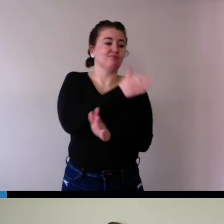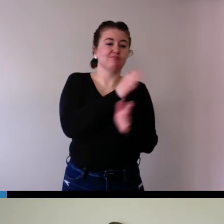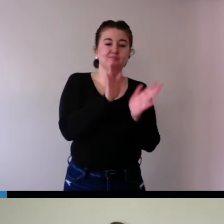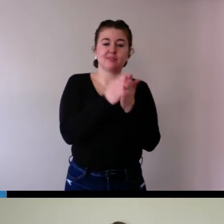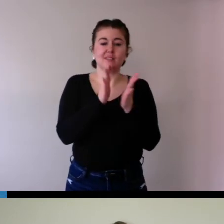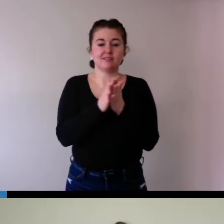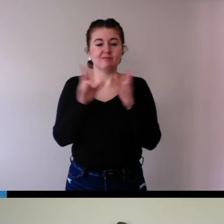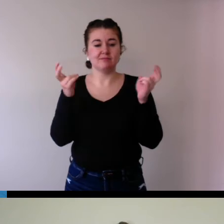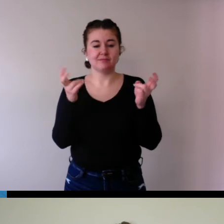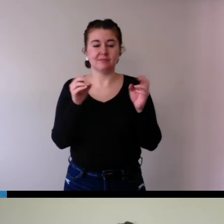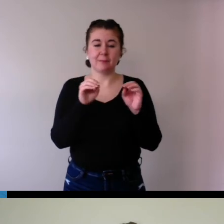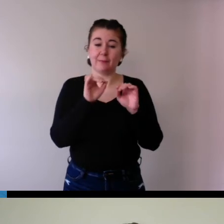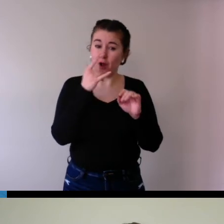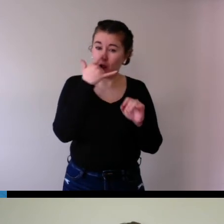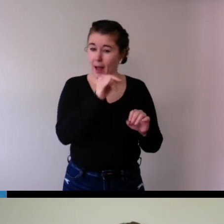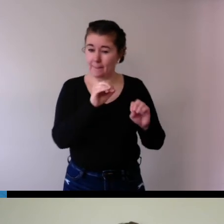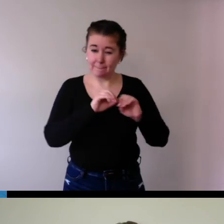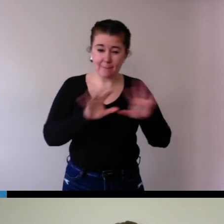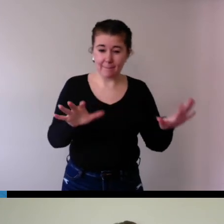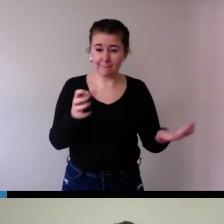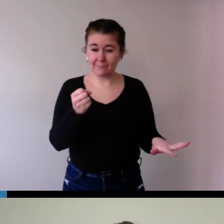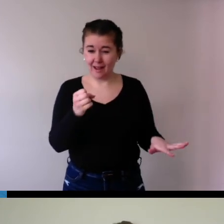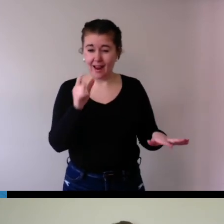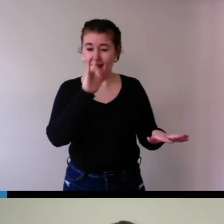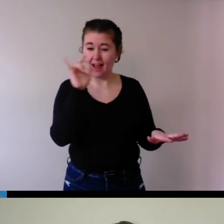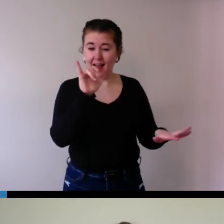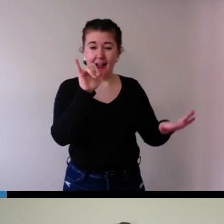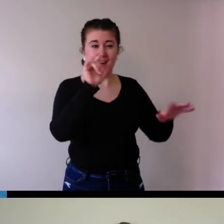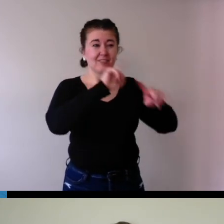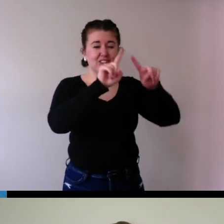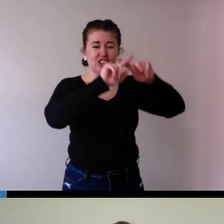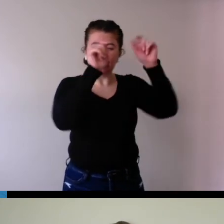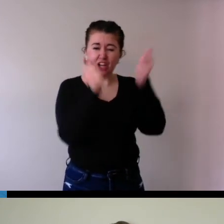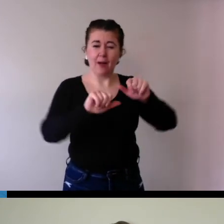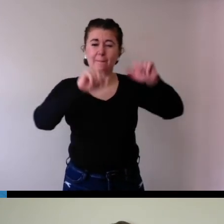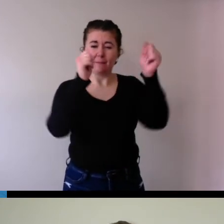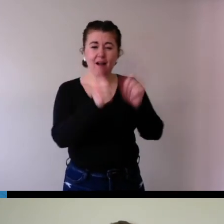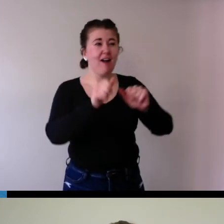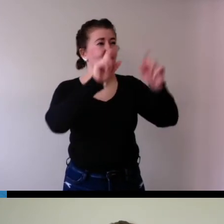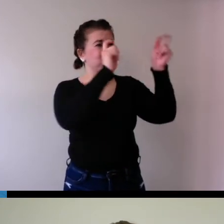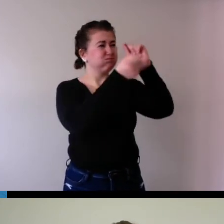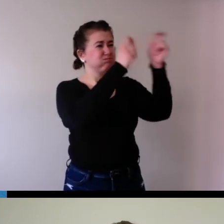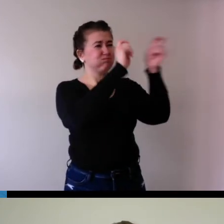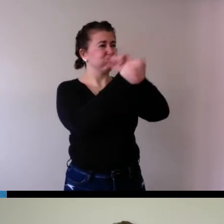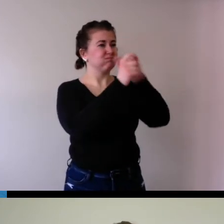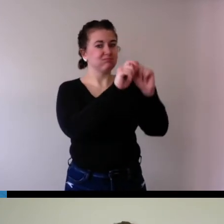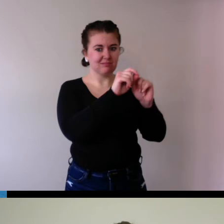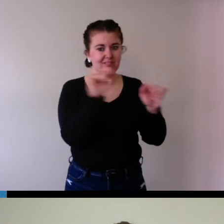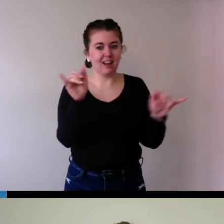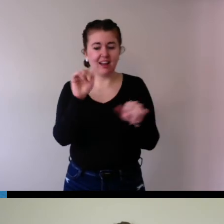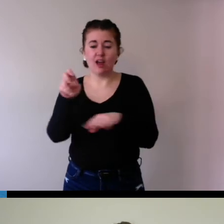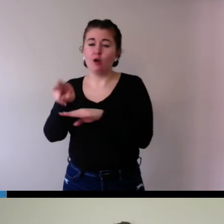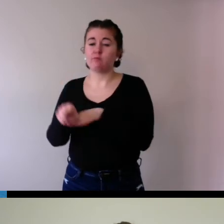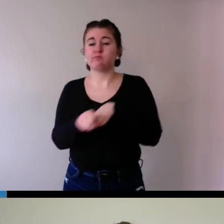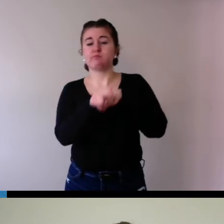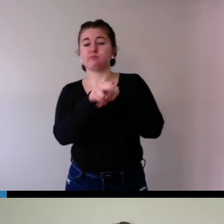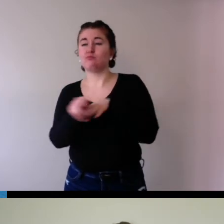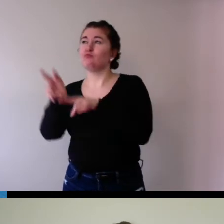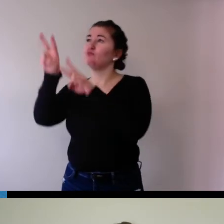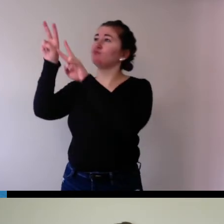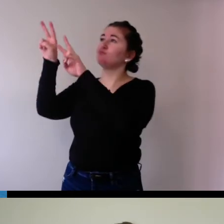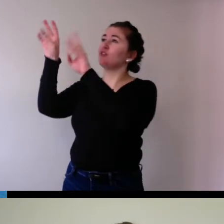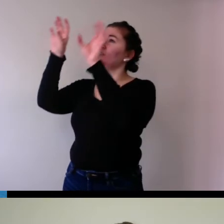where we have the clouds that look like so many different wonderful things.